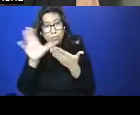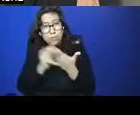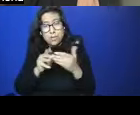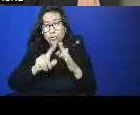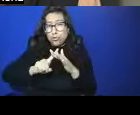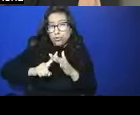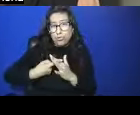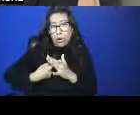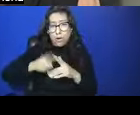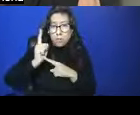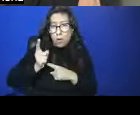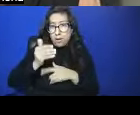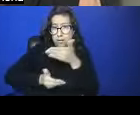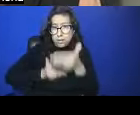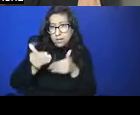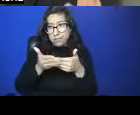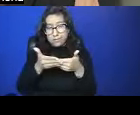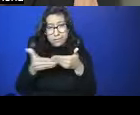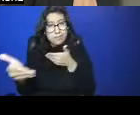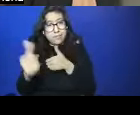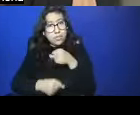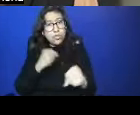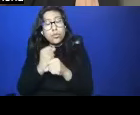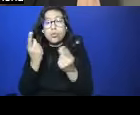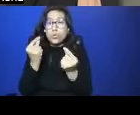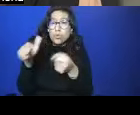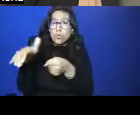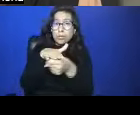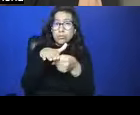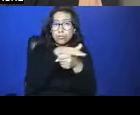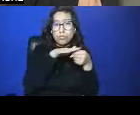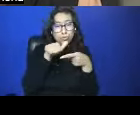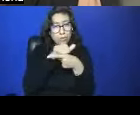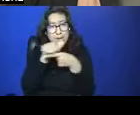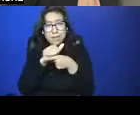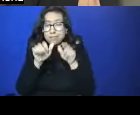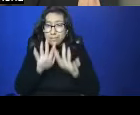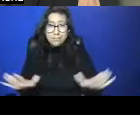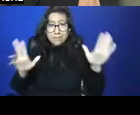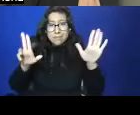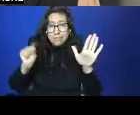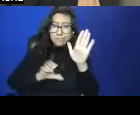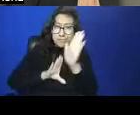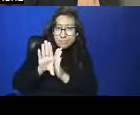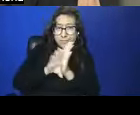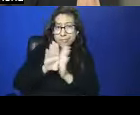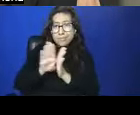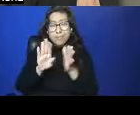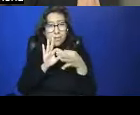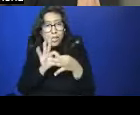later this year, where we're going to be doing regional trainings across the country to build relationships between